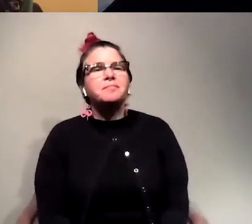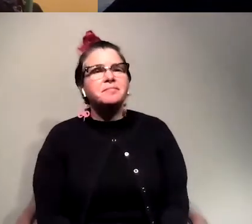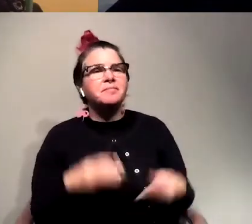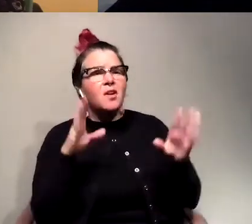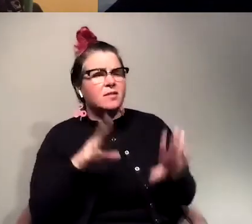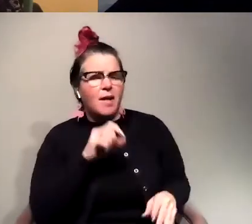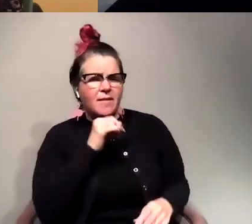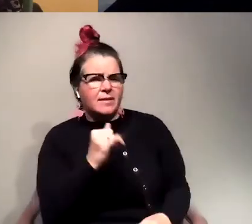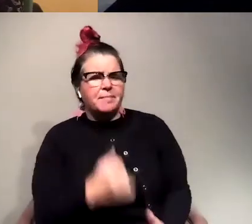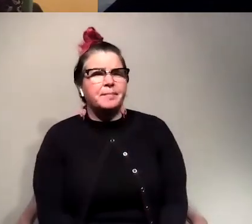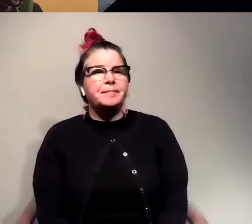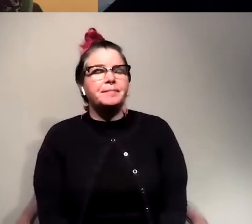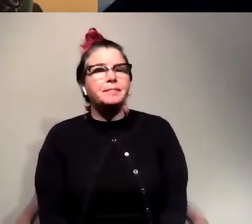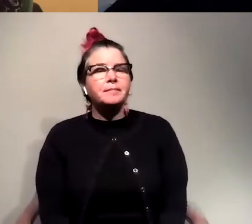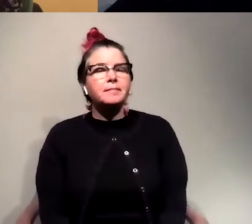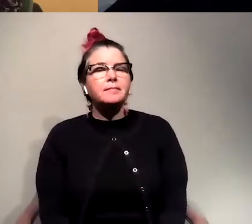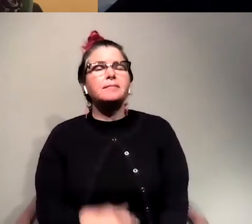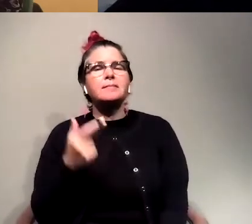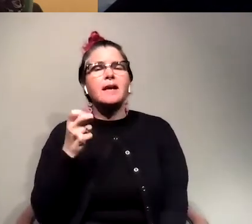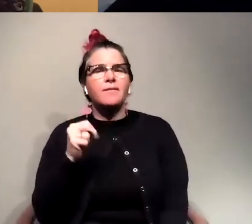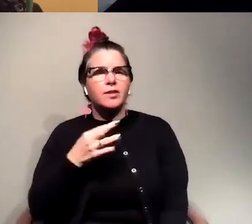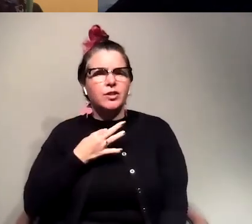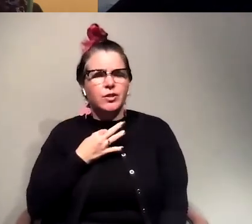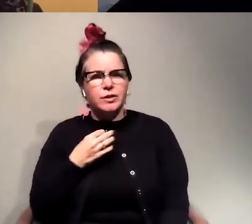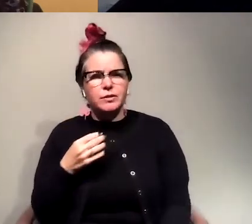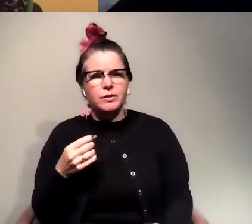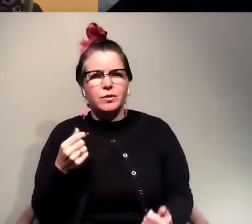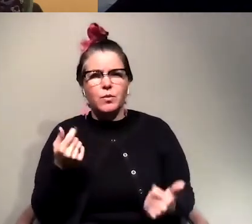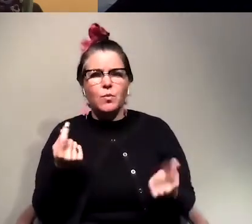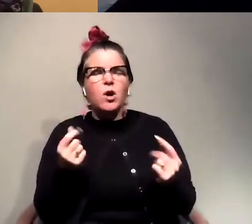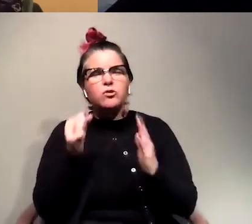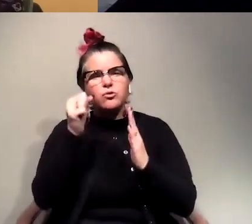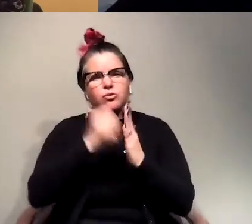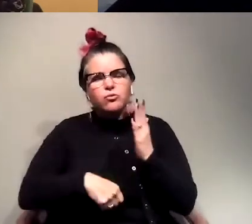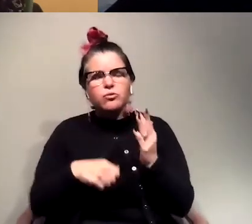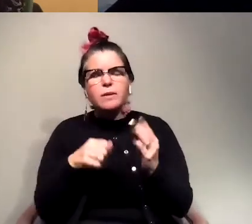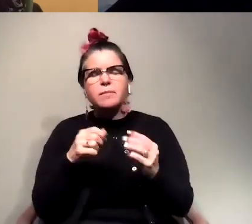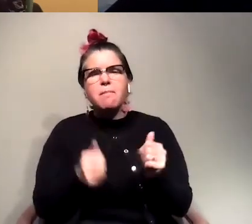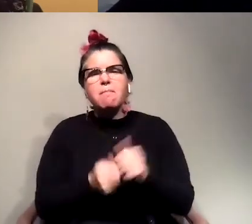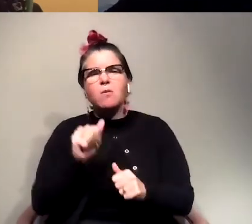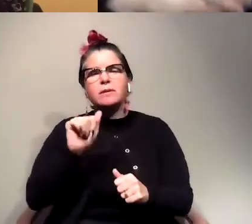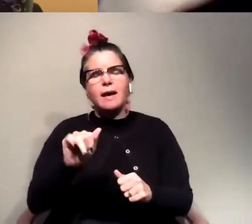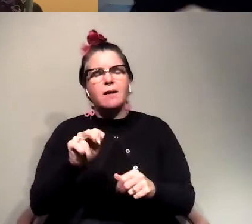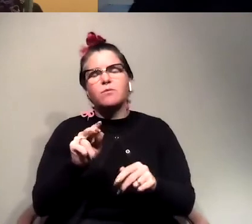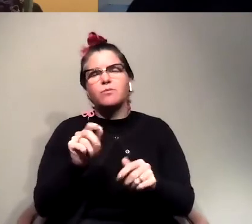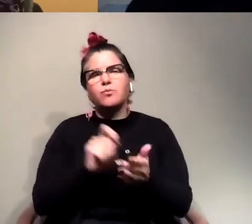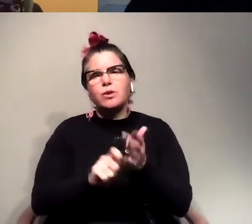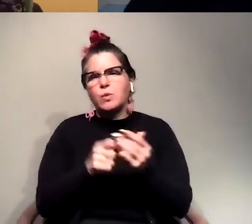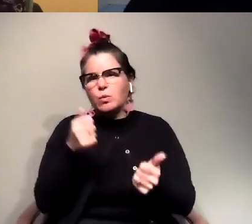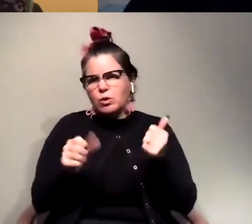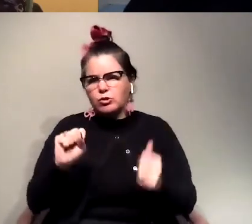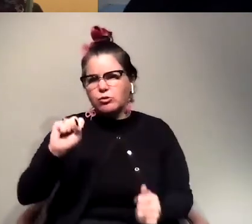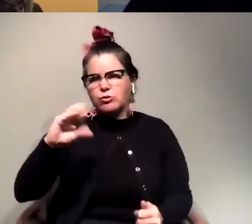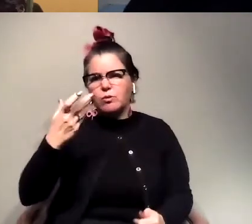that too. Gavin would like to know, what script is most AI written in?